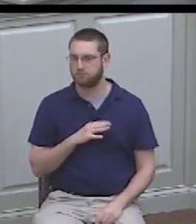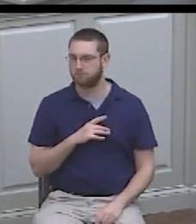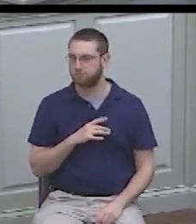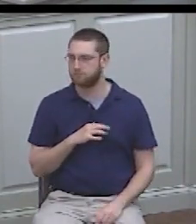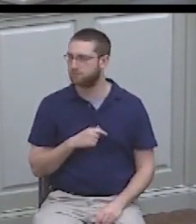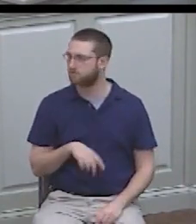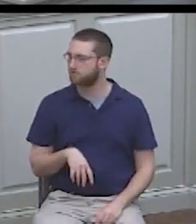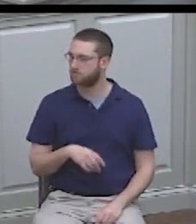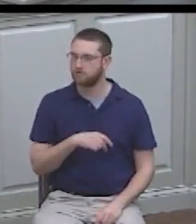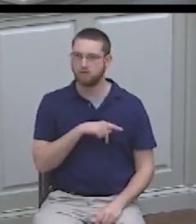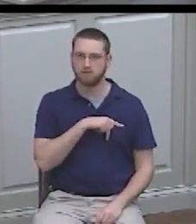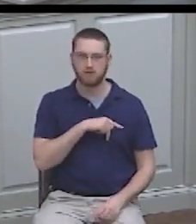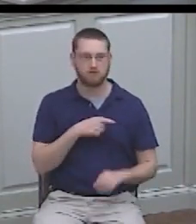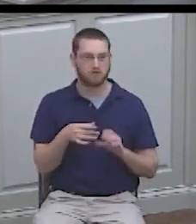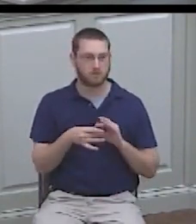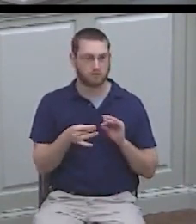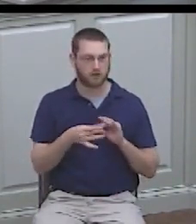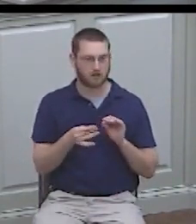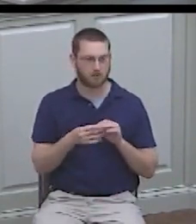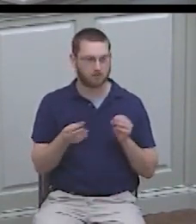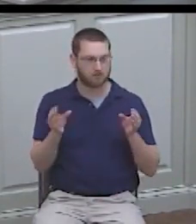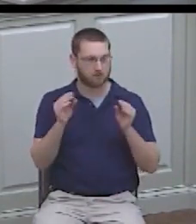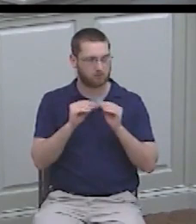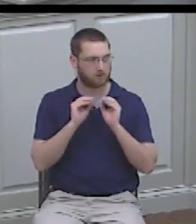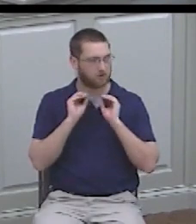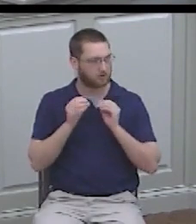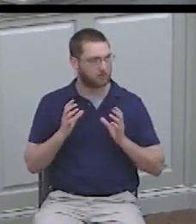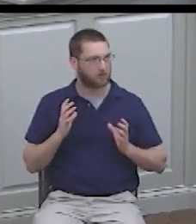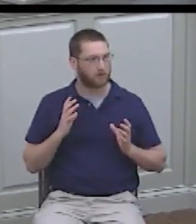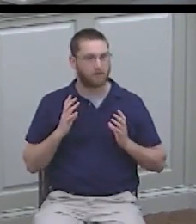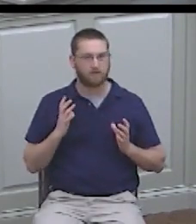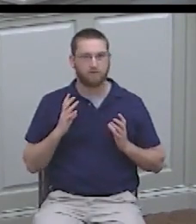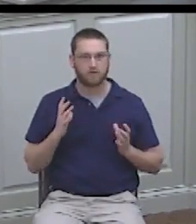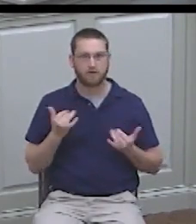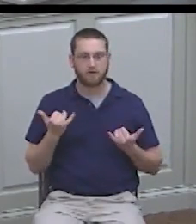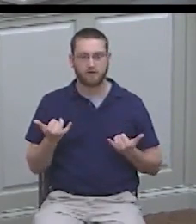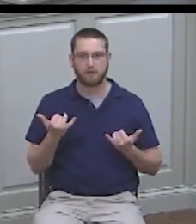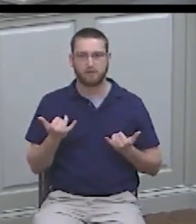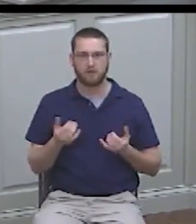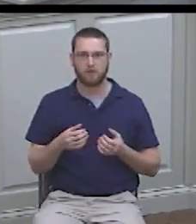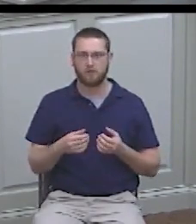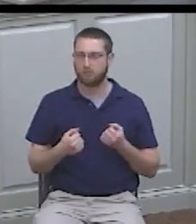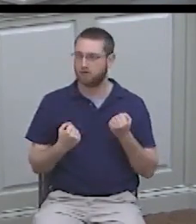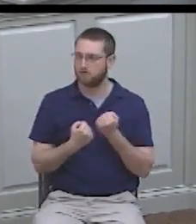Any further comments? Seeing none, Chair will call the question. All in favor of resolution